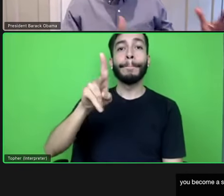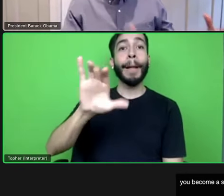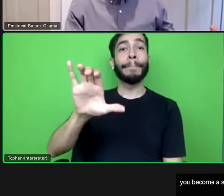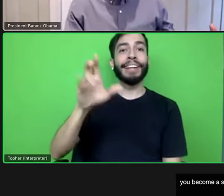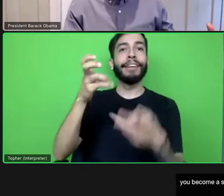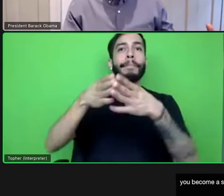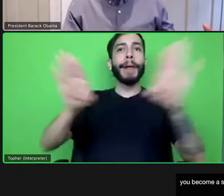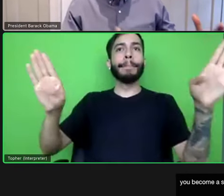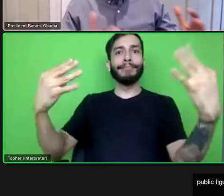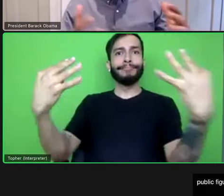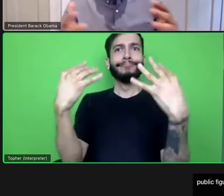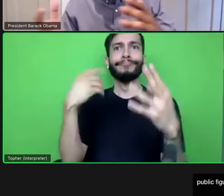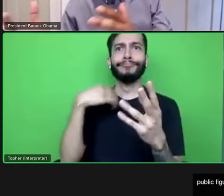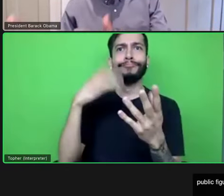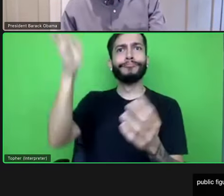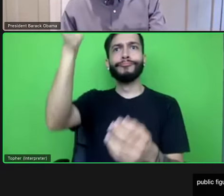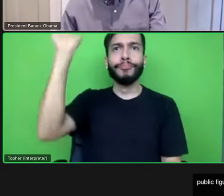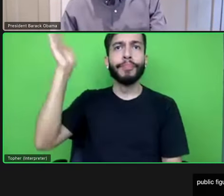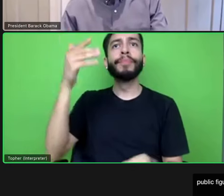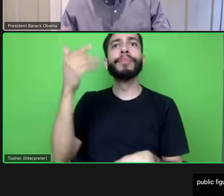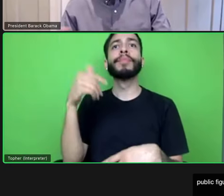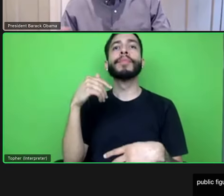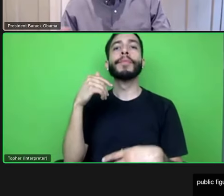because of the work that you do,